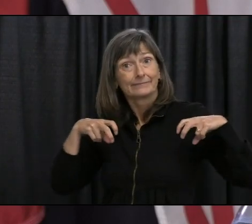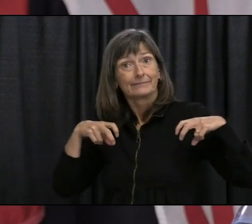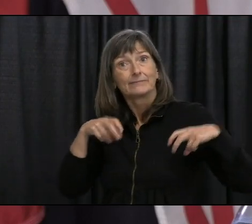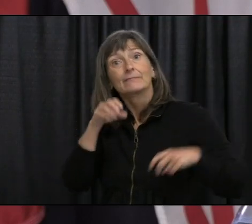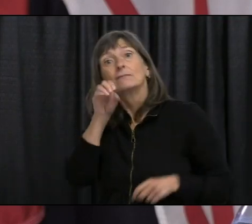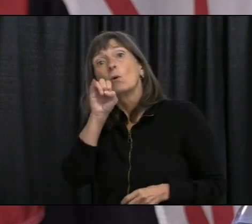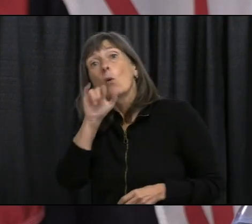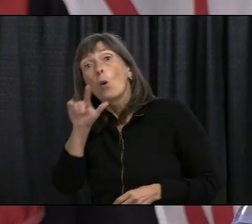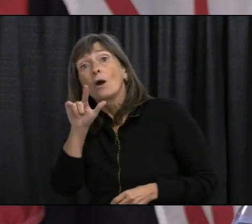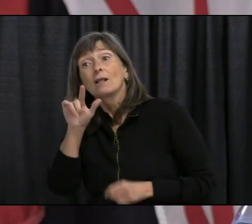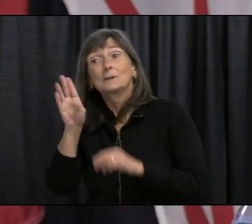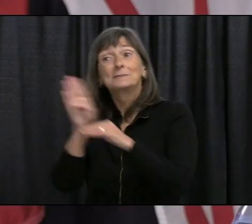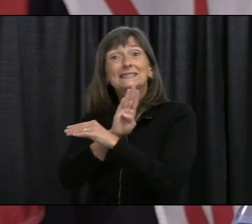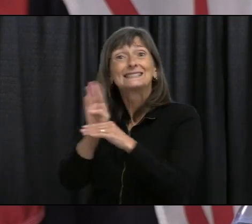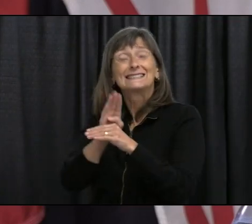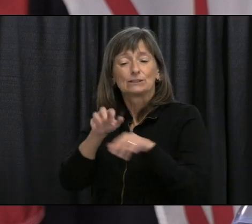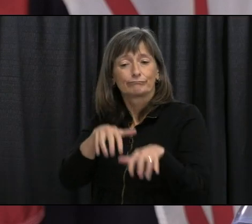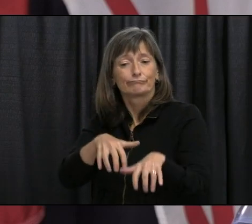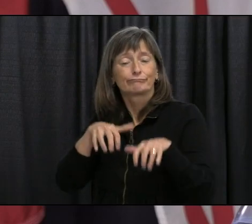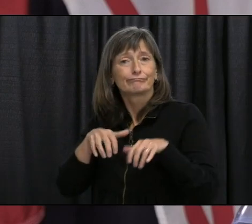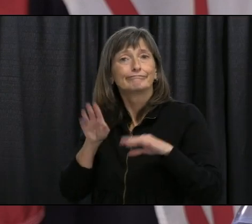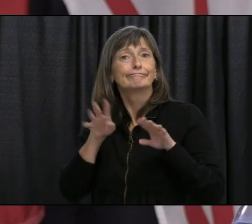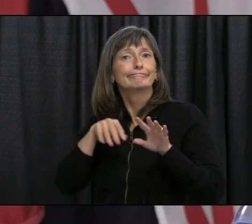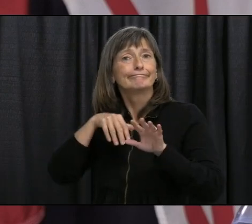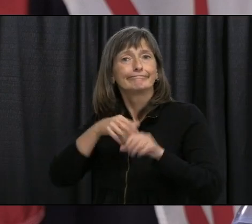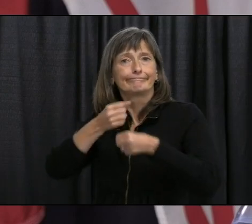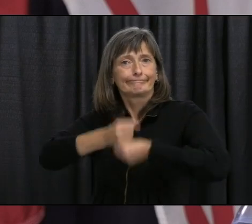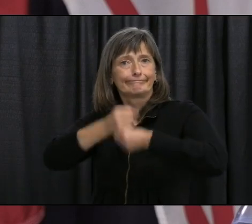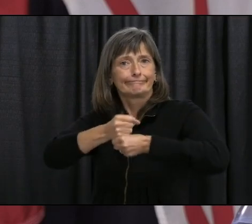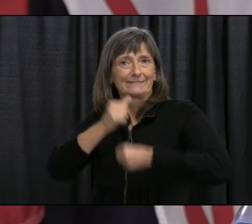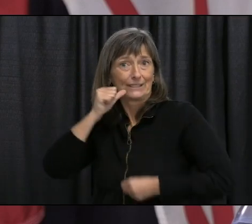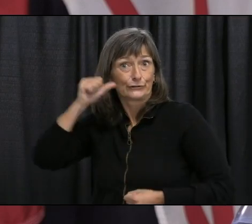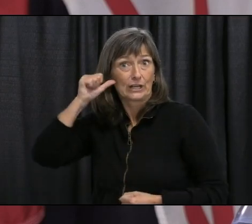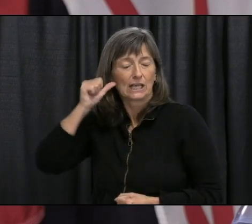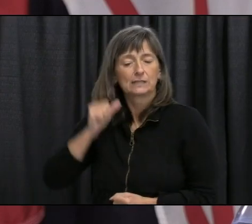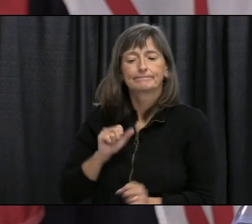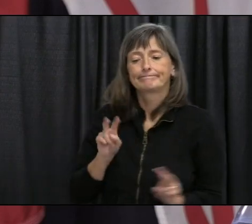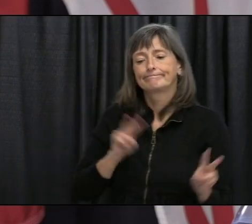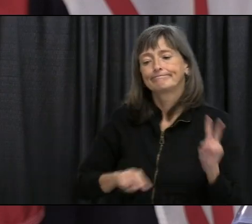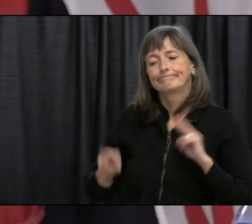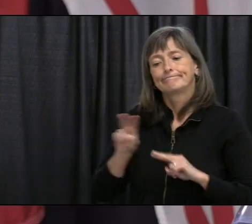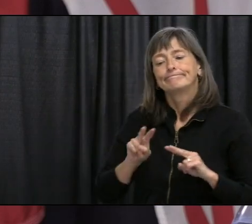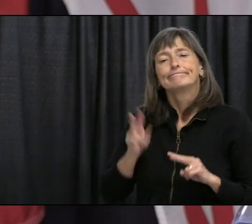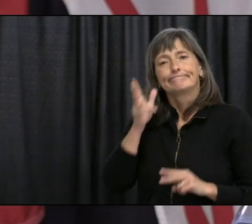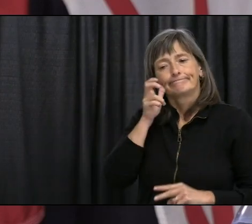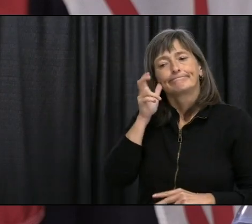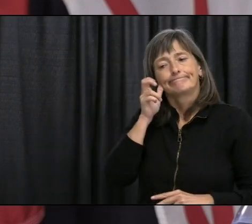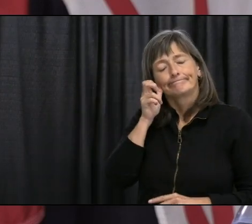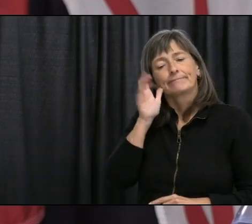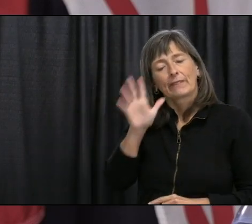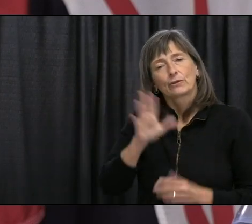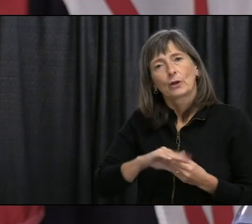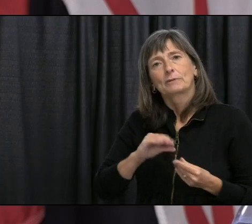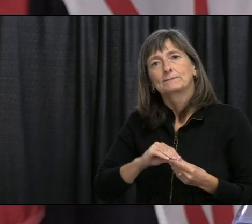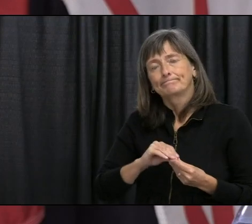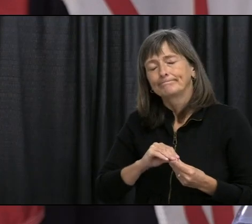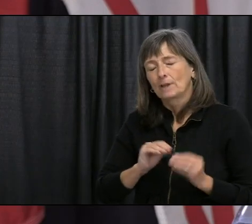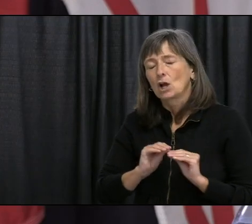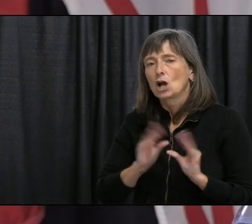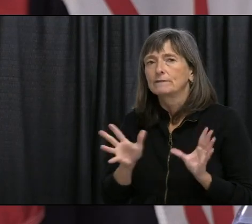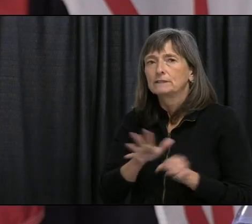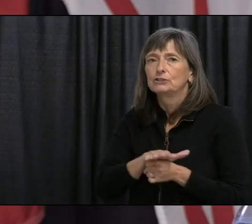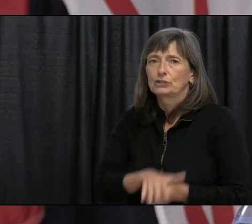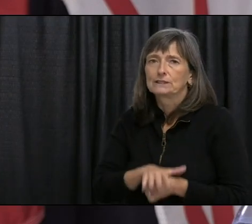oil and gas sector, it is obvious that they are under considerable stress and strain. And whilst other departments